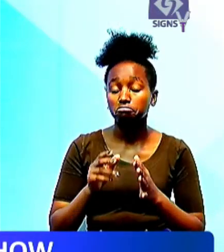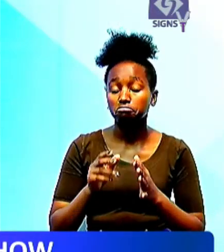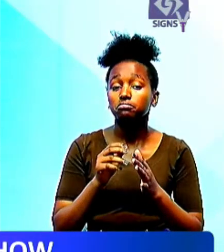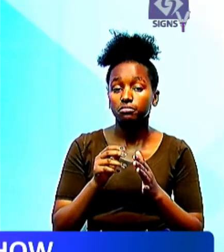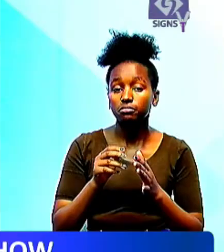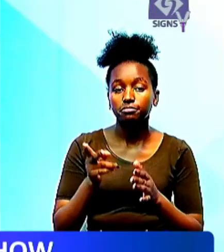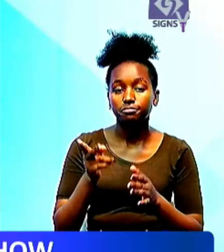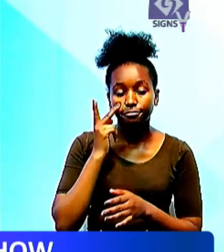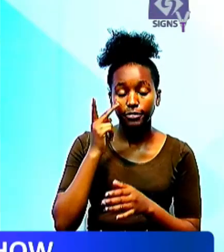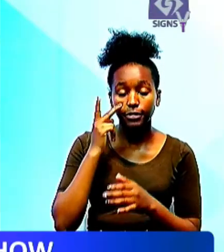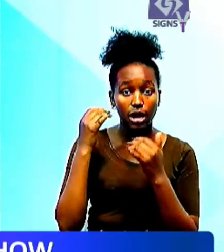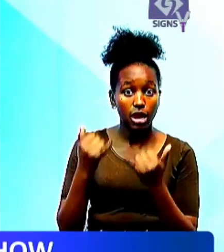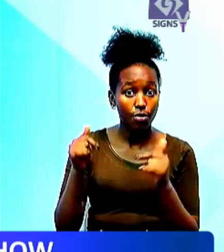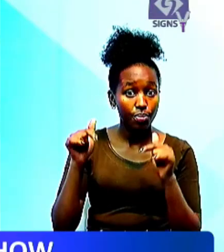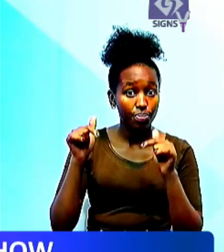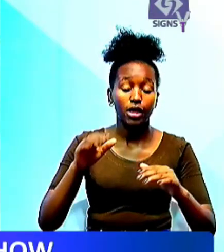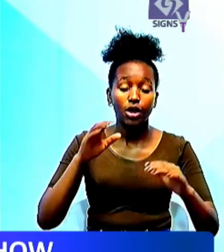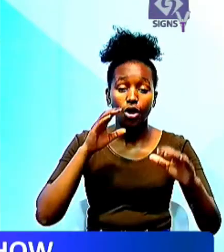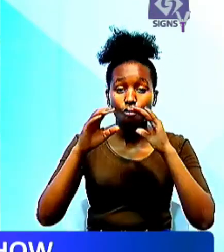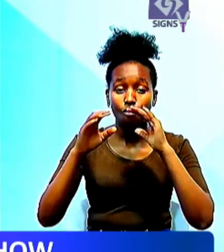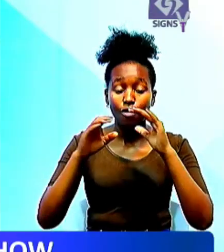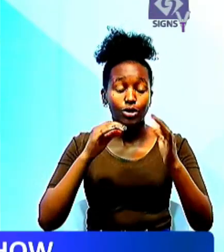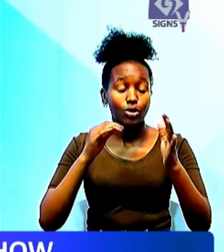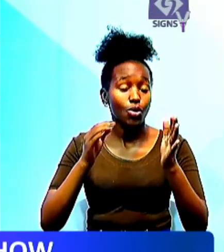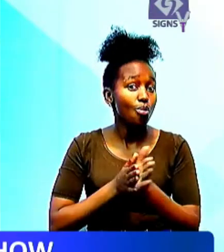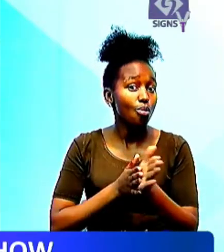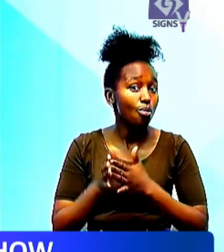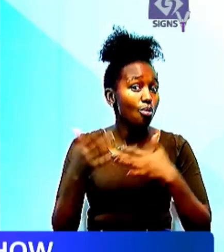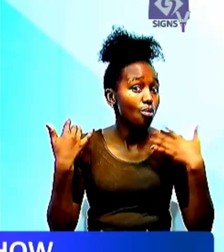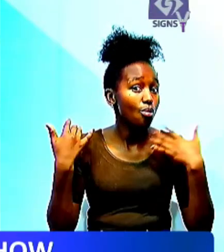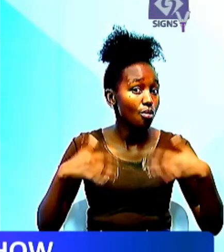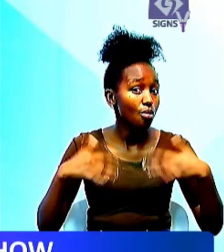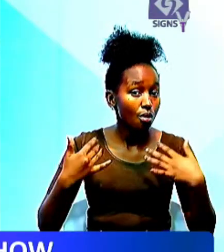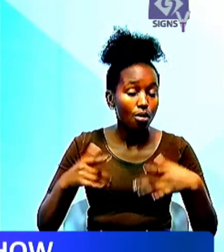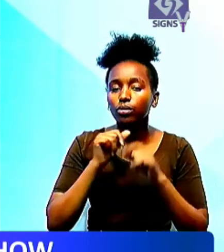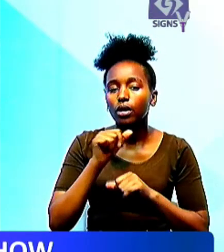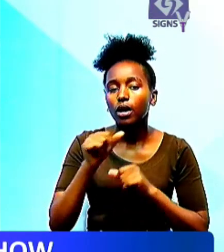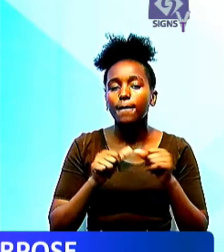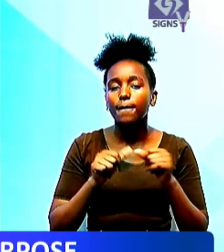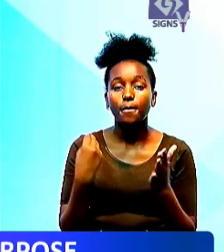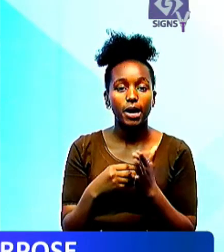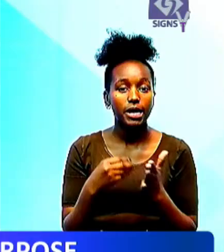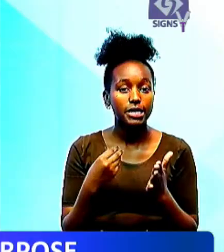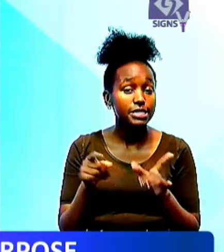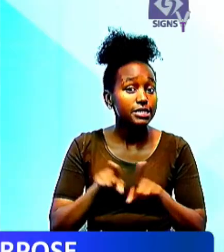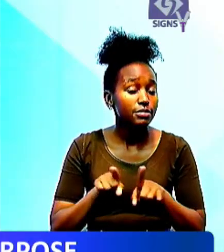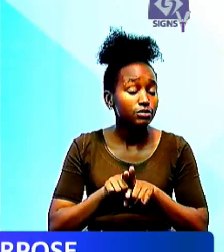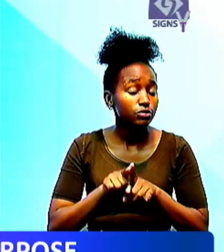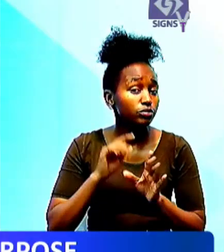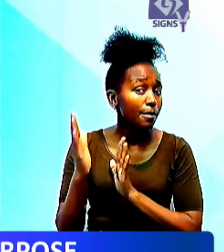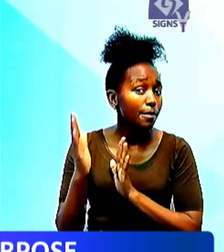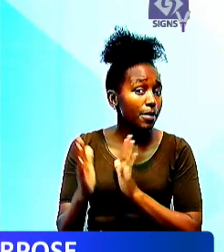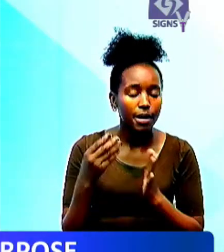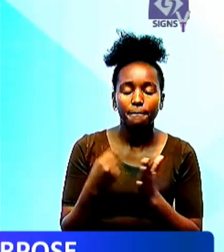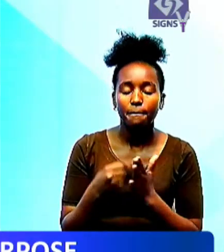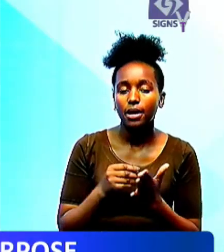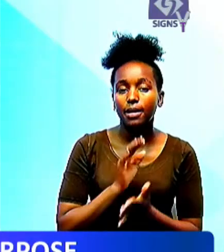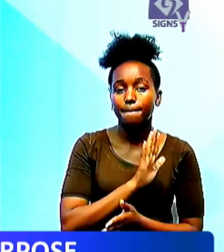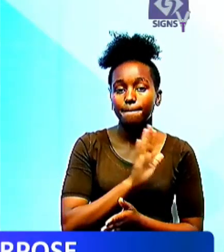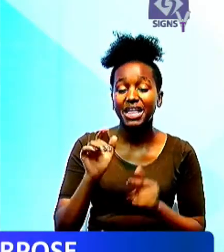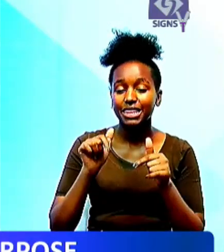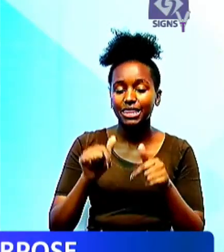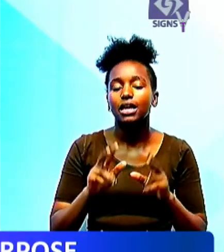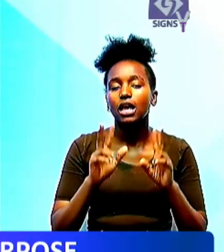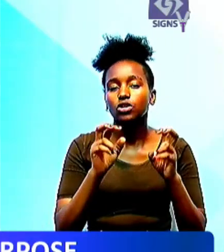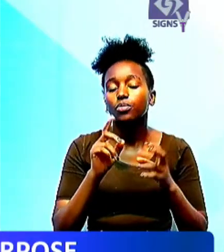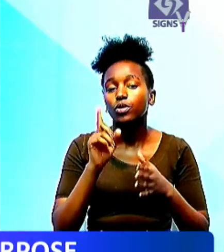conversation interesting, because we are talking about money and stretching that shilling that you have got. This is Money Matters. It